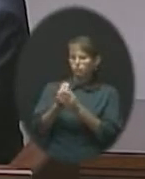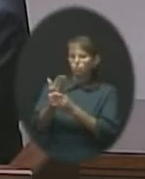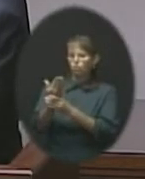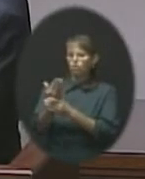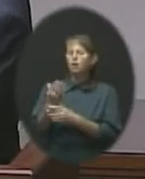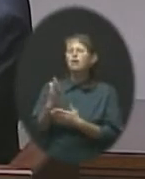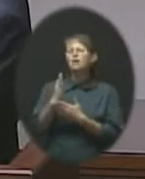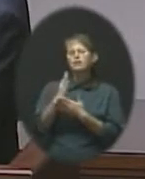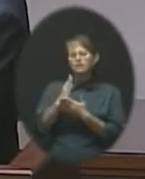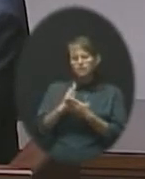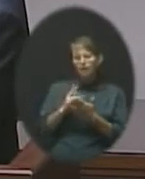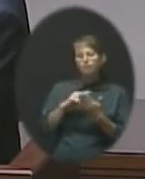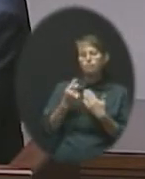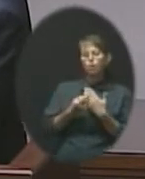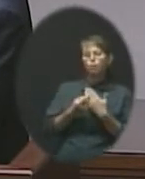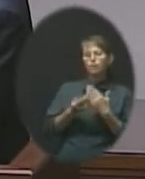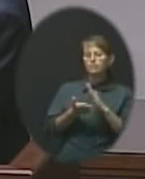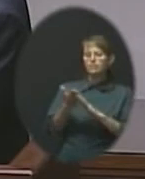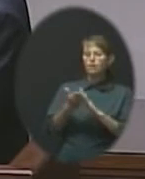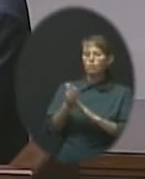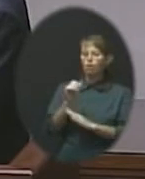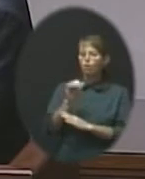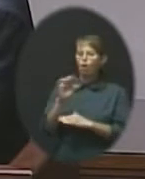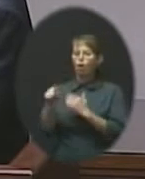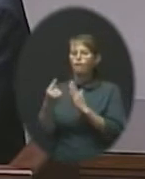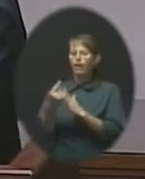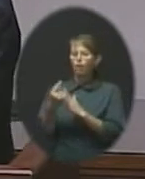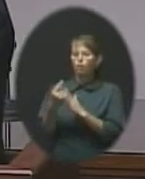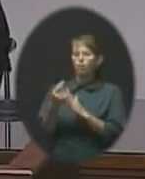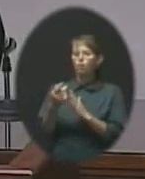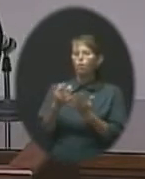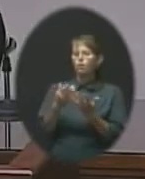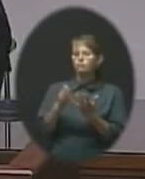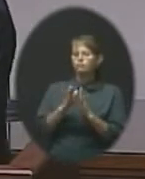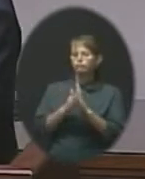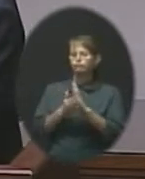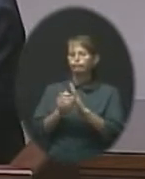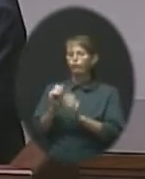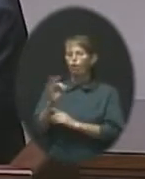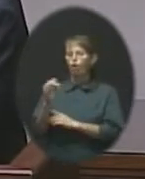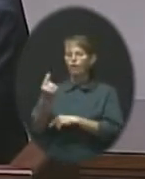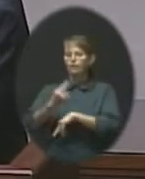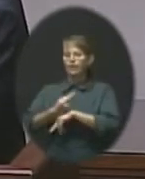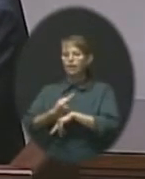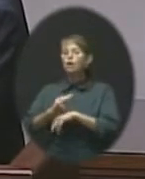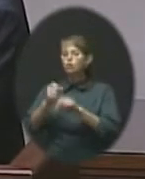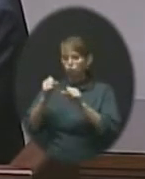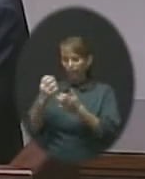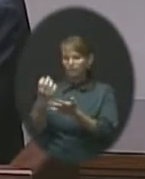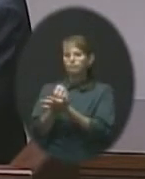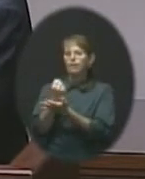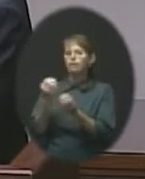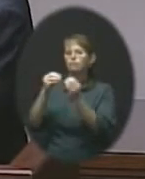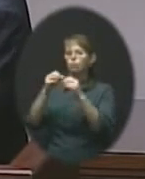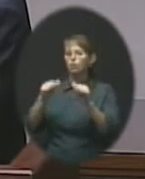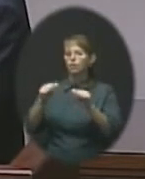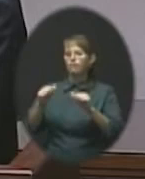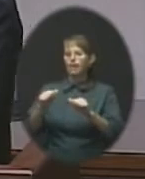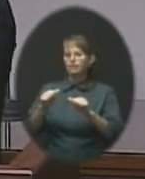off-hour or half-day, therefore you can gain more capacity out of the building than just a full-time student at